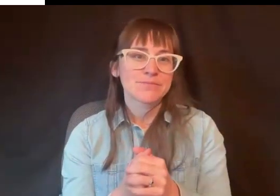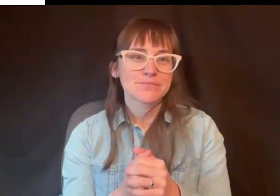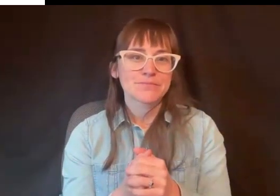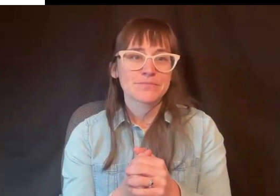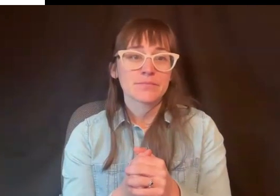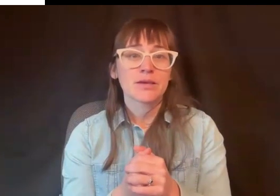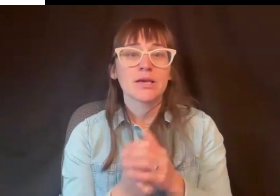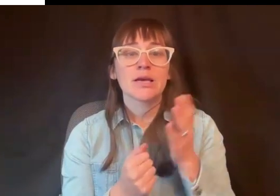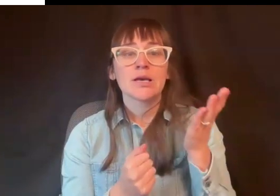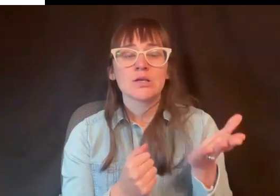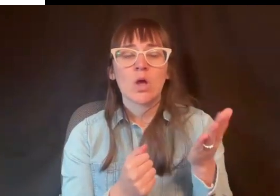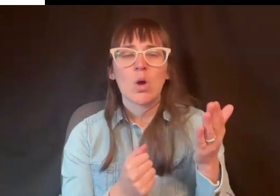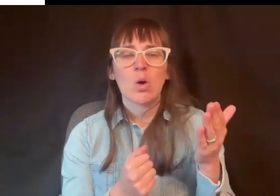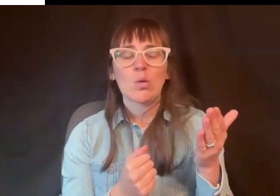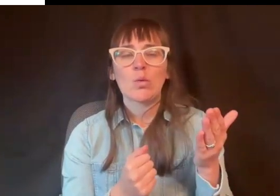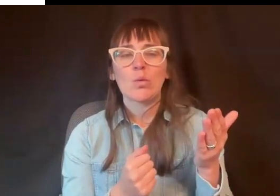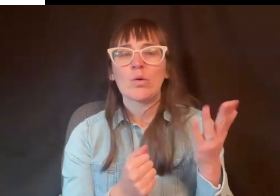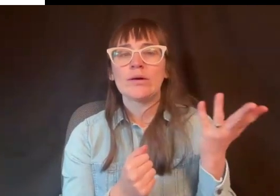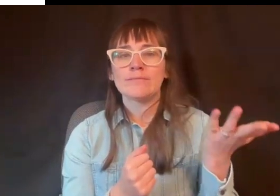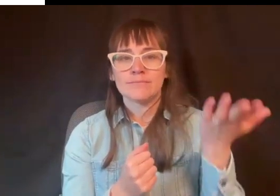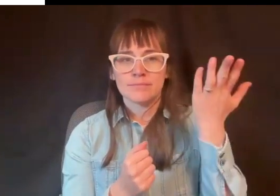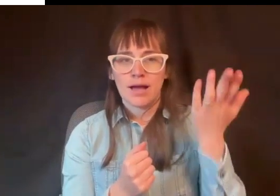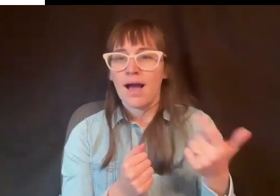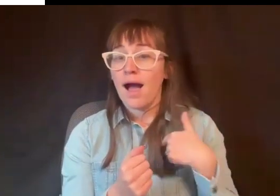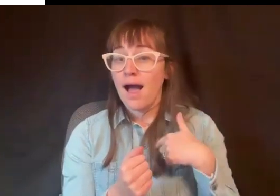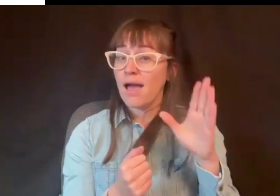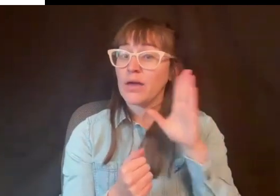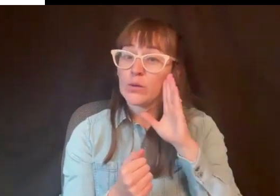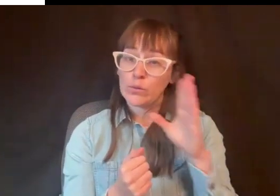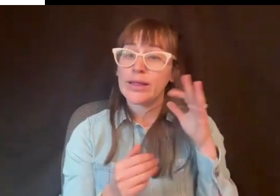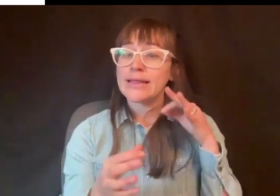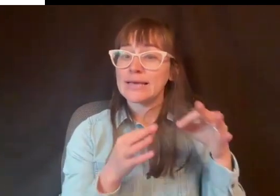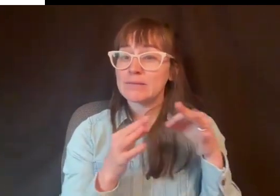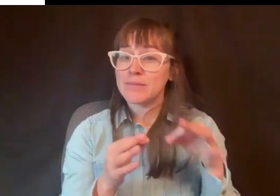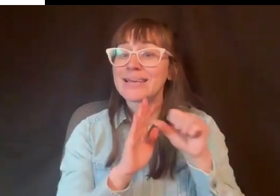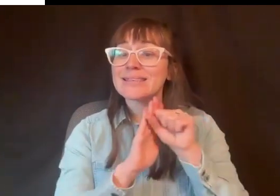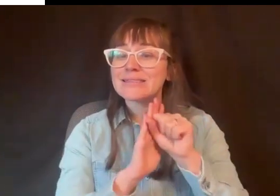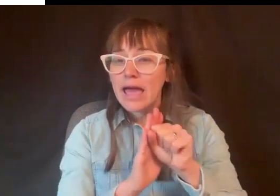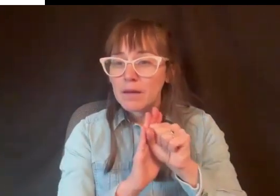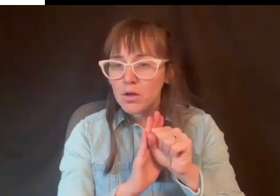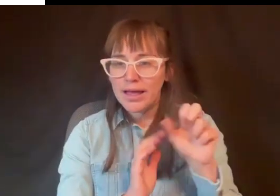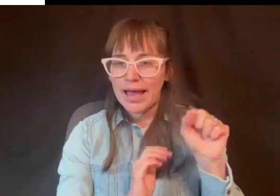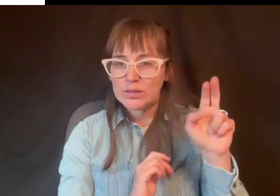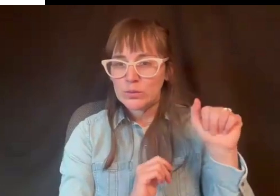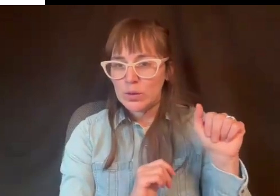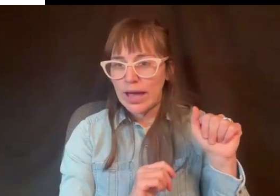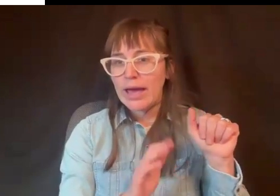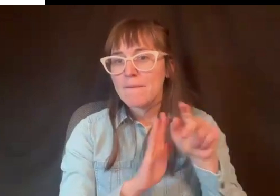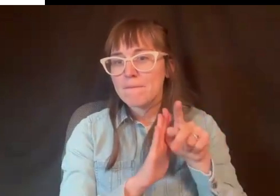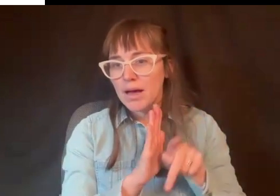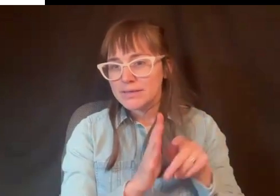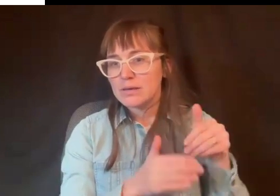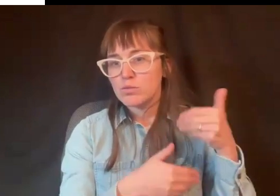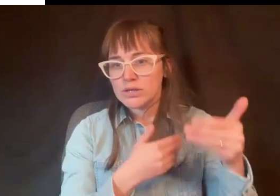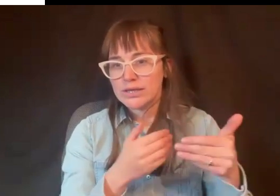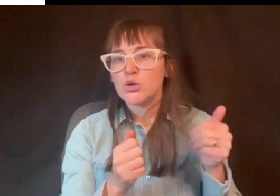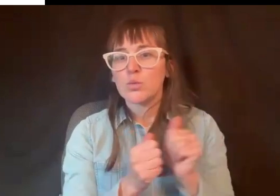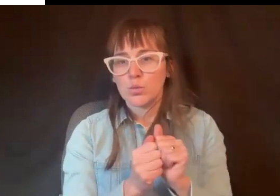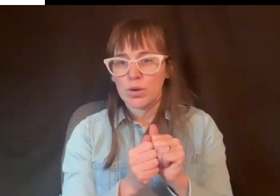So in the next few slides, as I mentioned, I will walk you through a sample of an SUA policy and procedure related to contracts and commercial